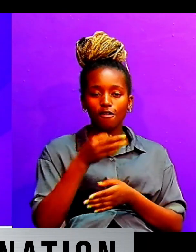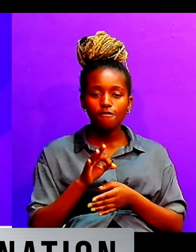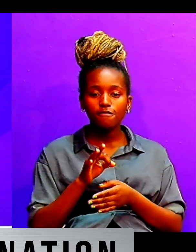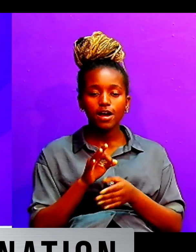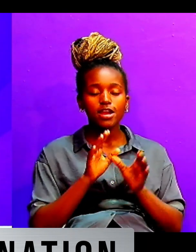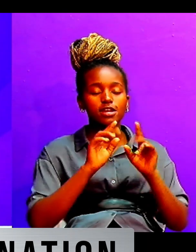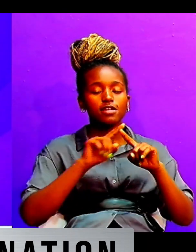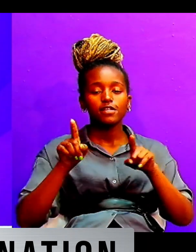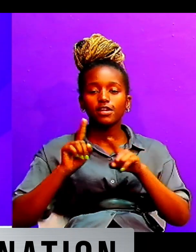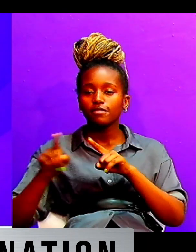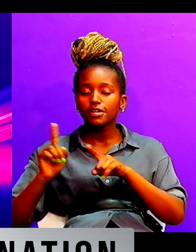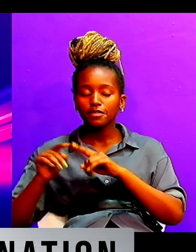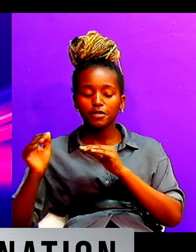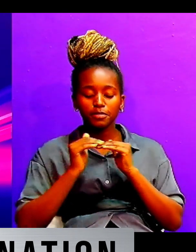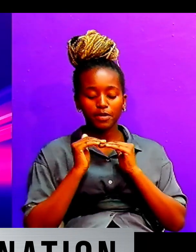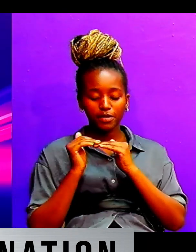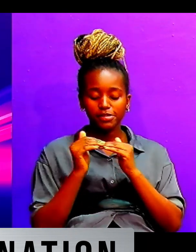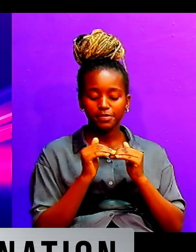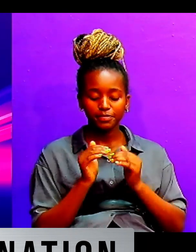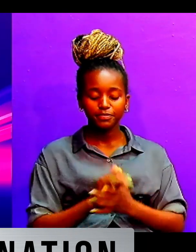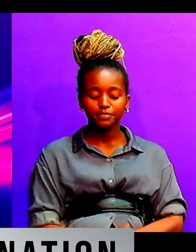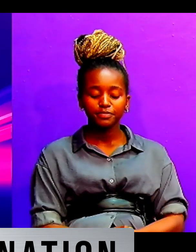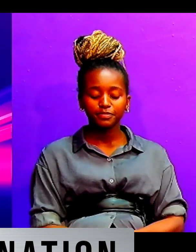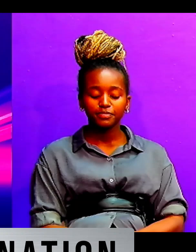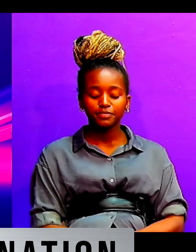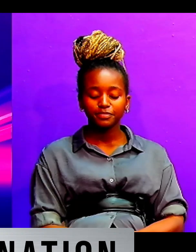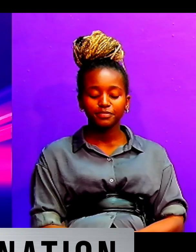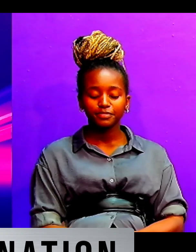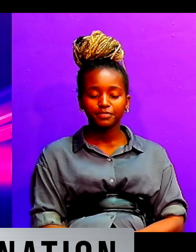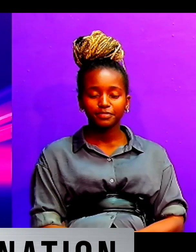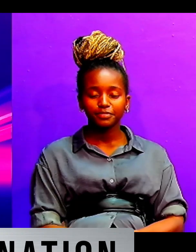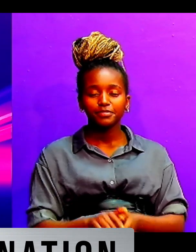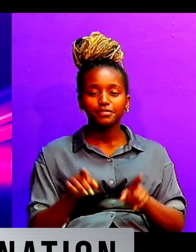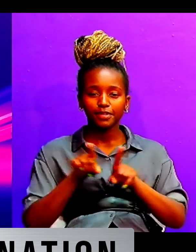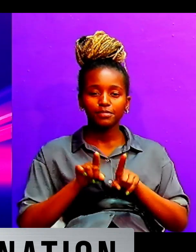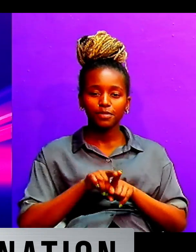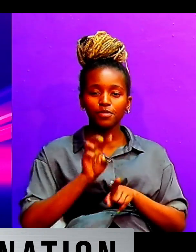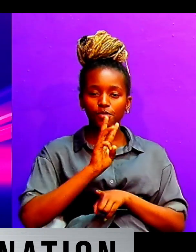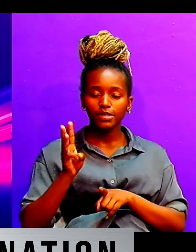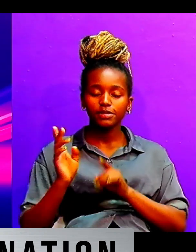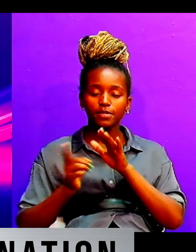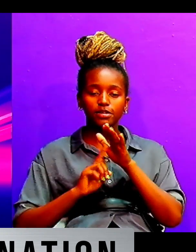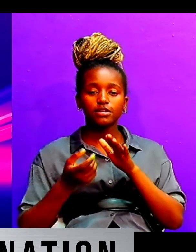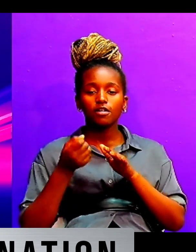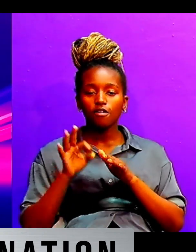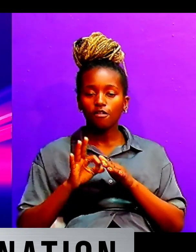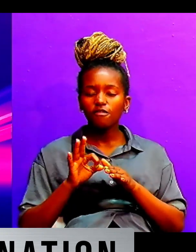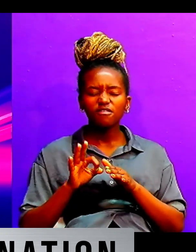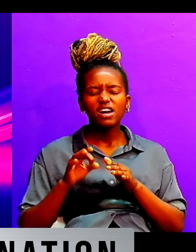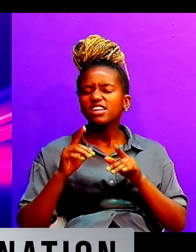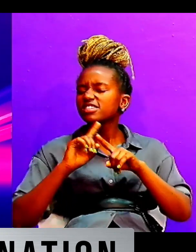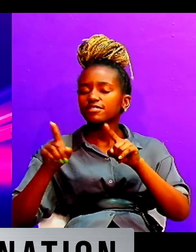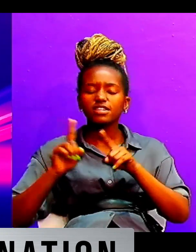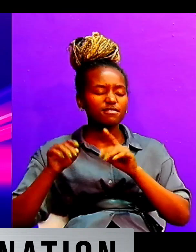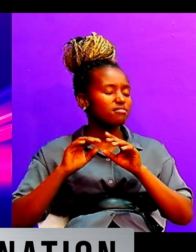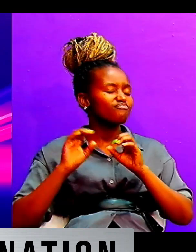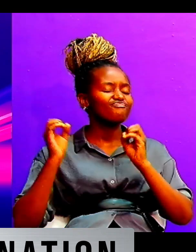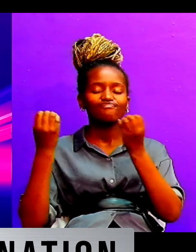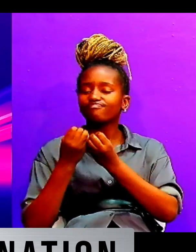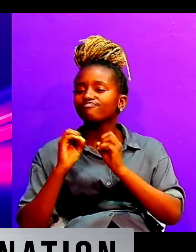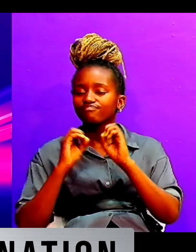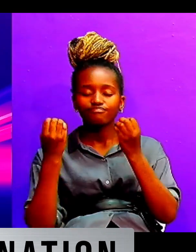Democracy. We have partnered with the Westminster Foundation Democracy, the NDI, and others, just to ensure that